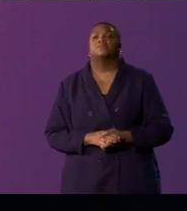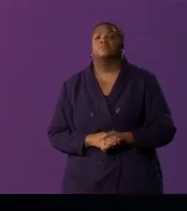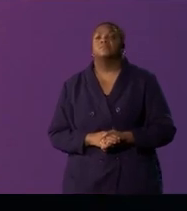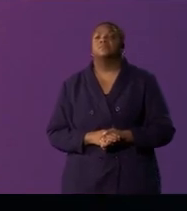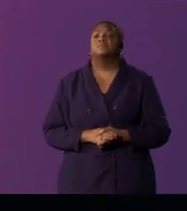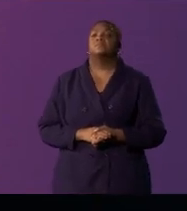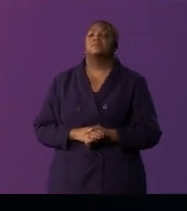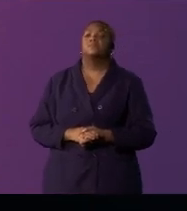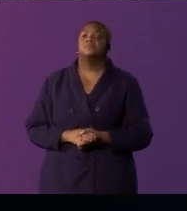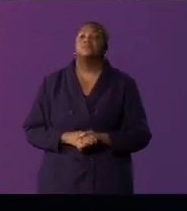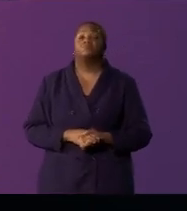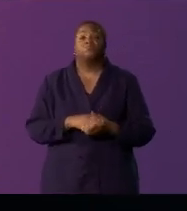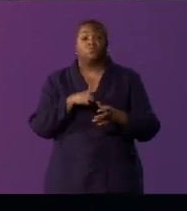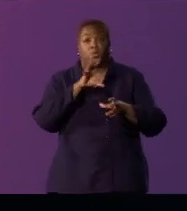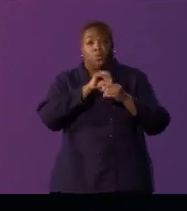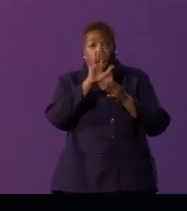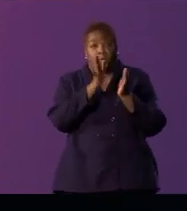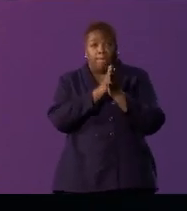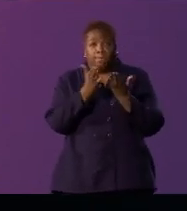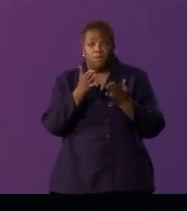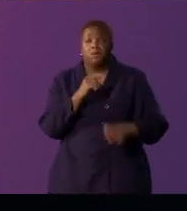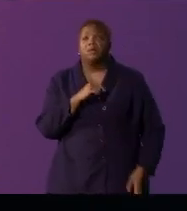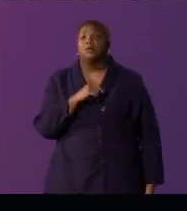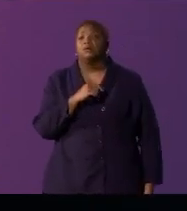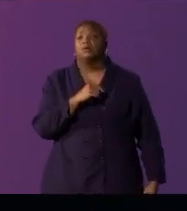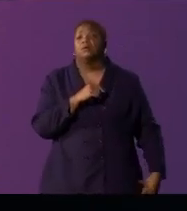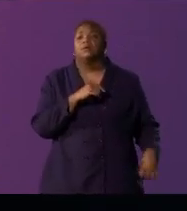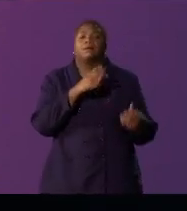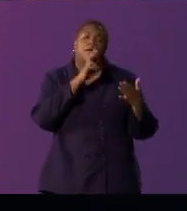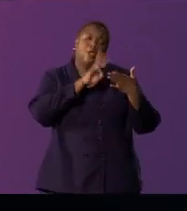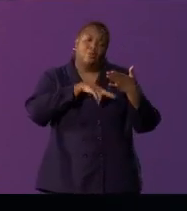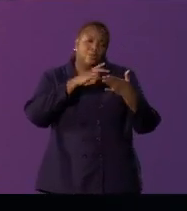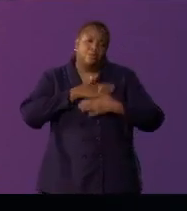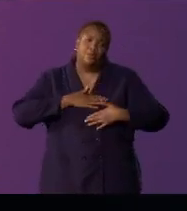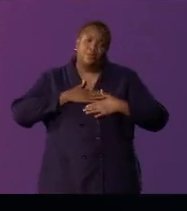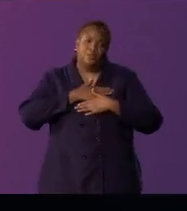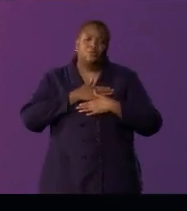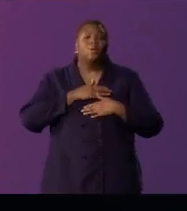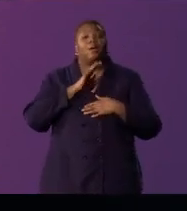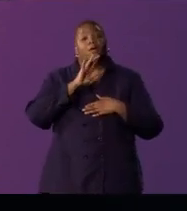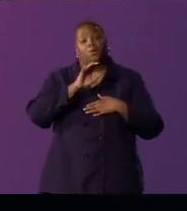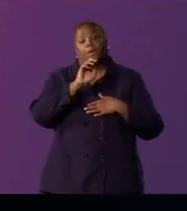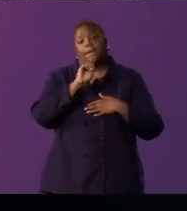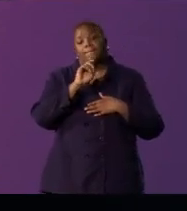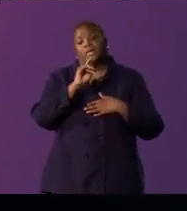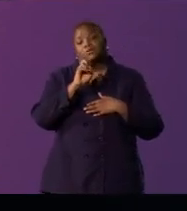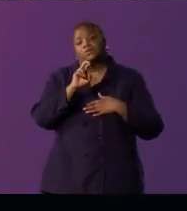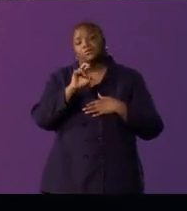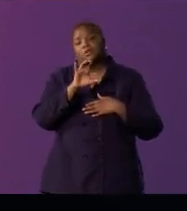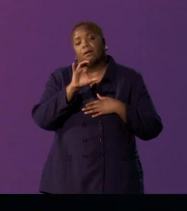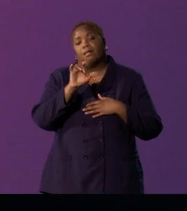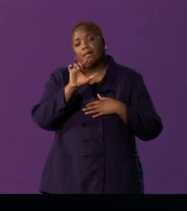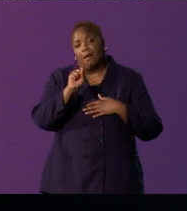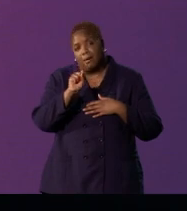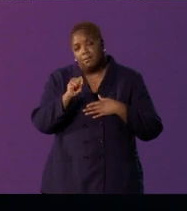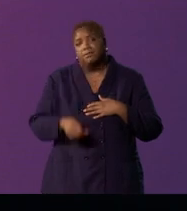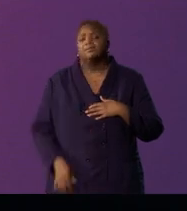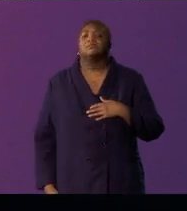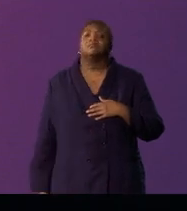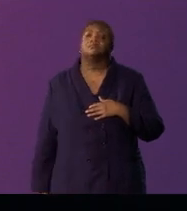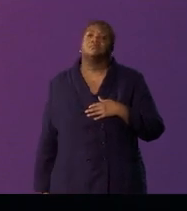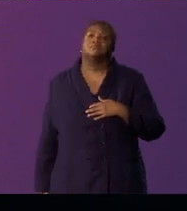So in your book, which I read and so enjoyed, and in your masterclass, which I watched, you talk about the importance